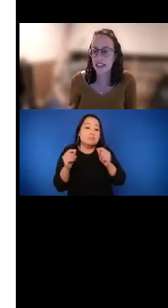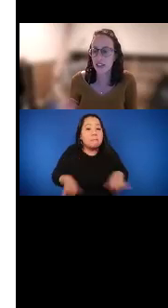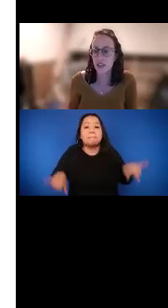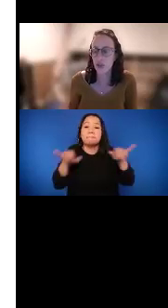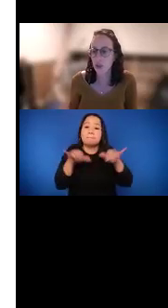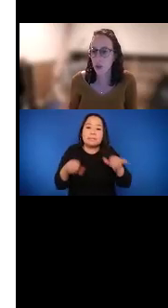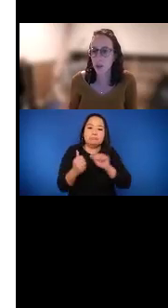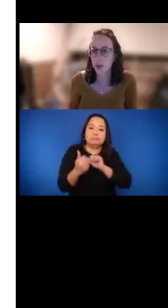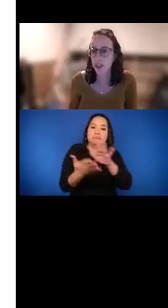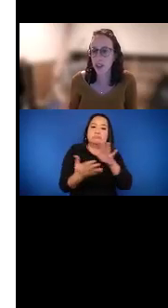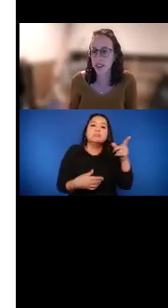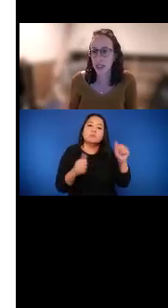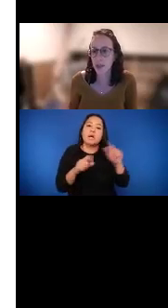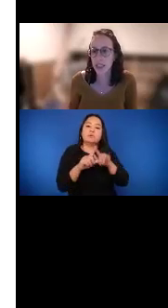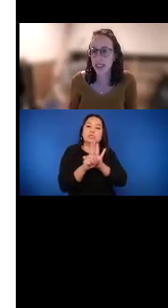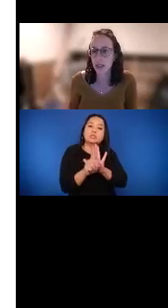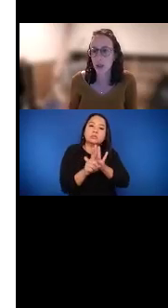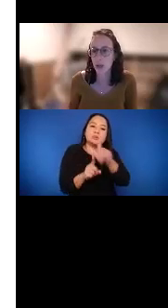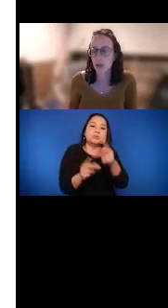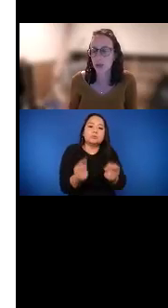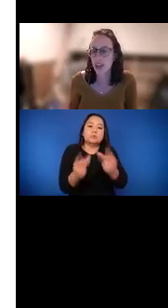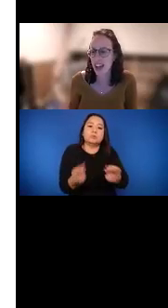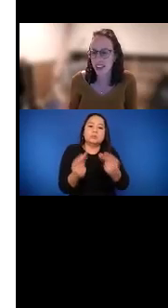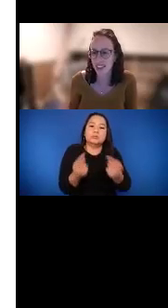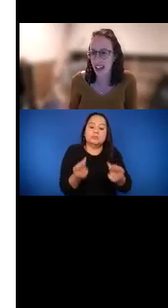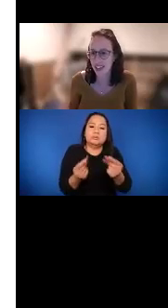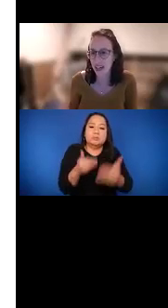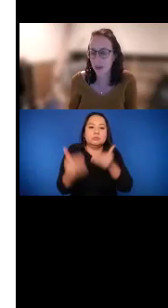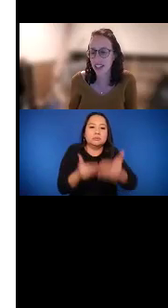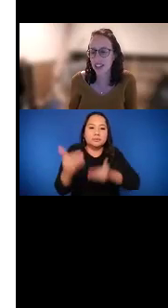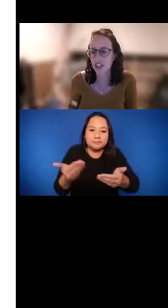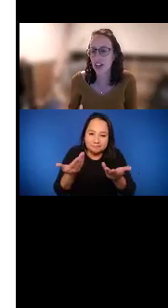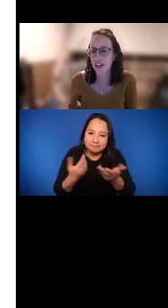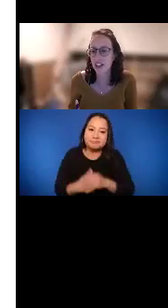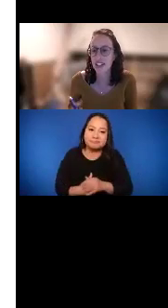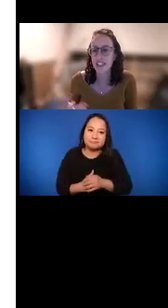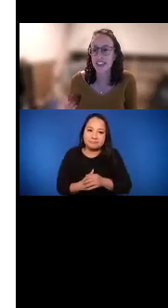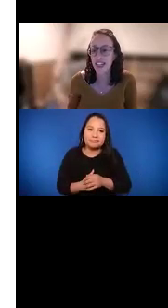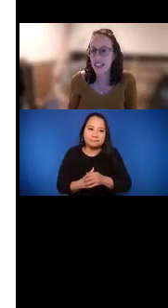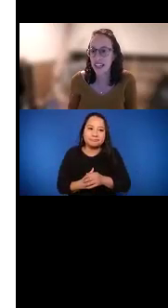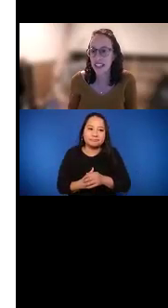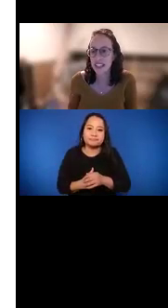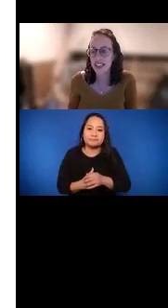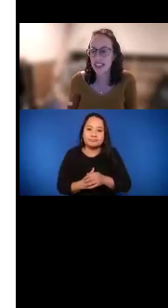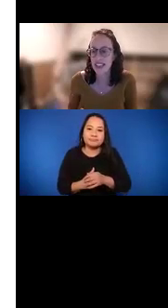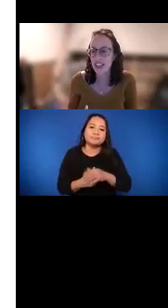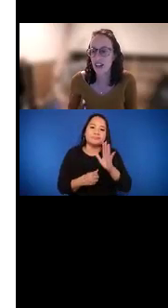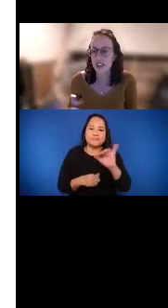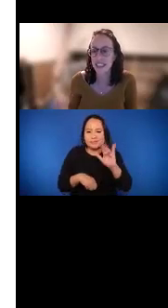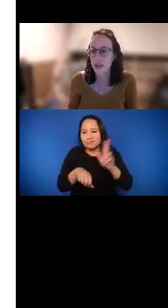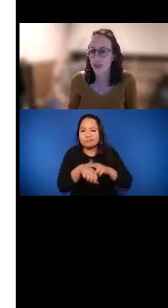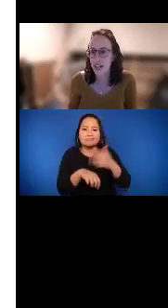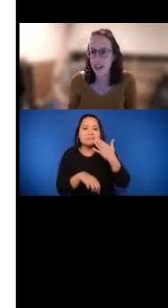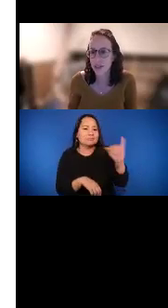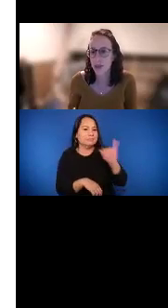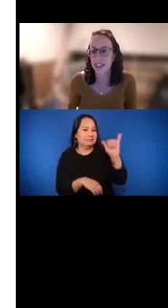And normal insurance companies don't act that way. There are deadlines that are